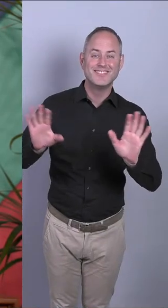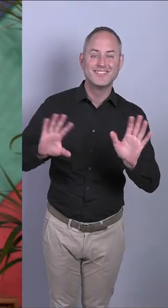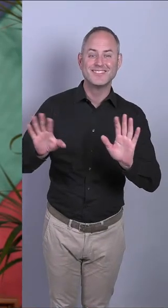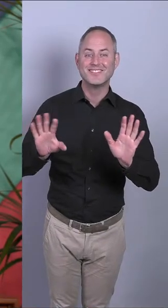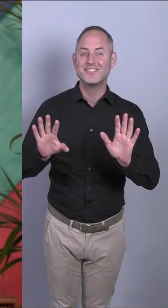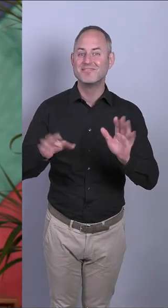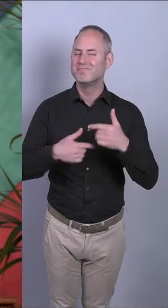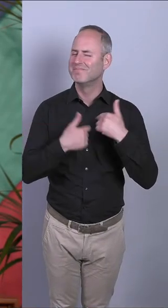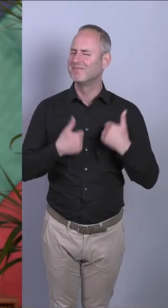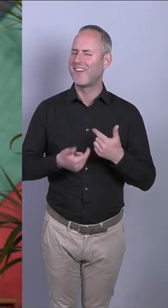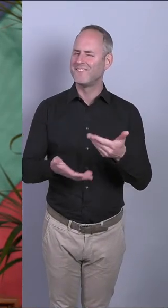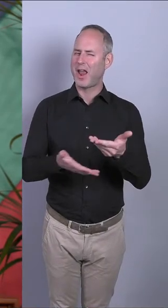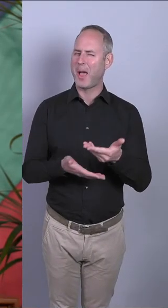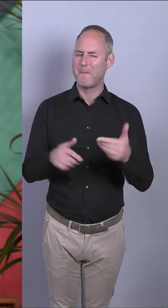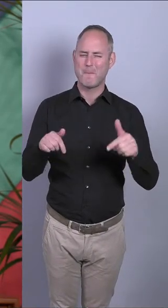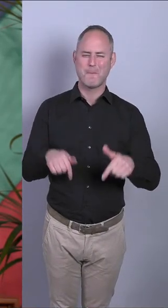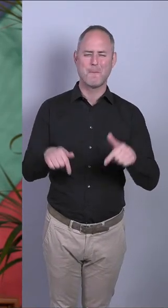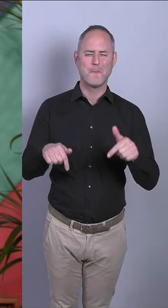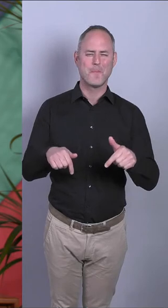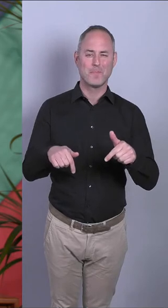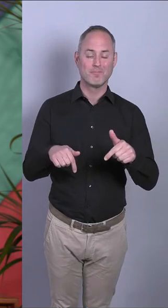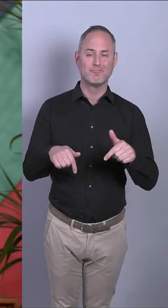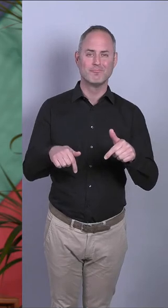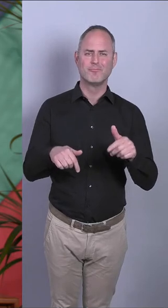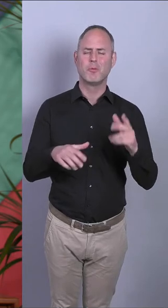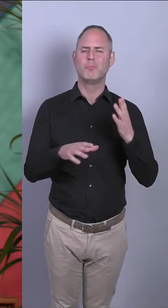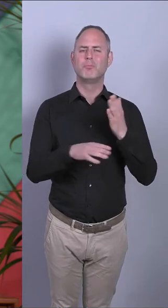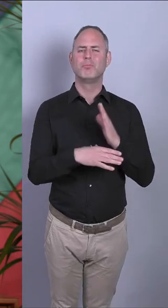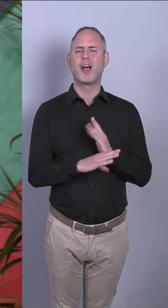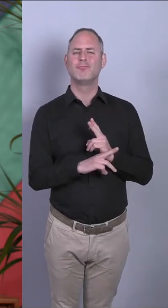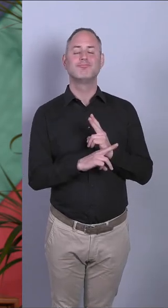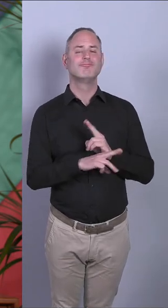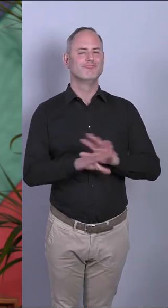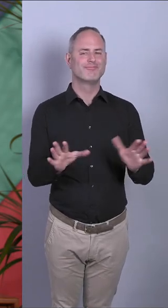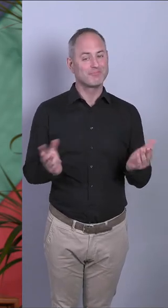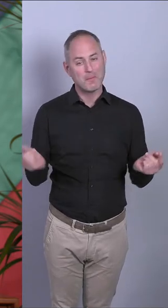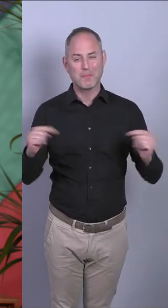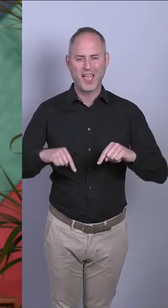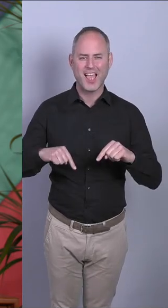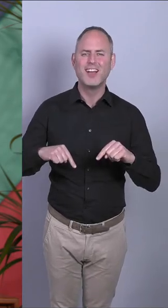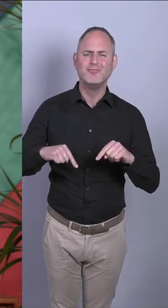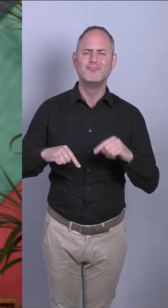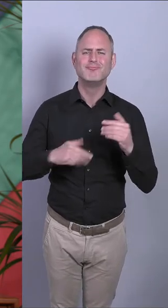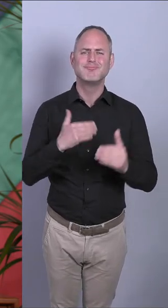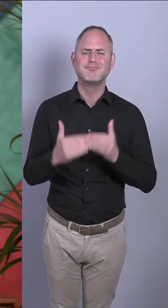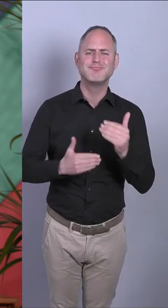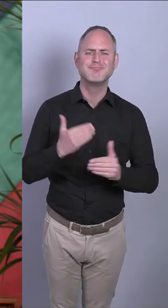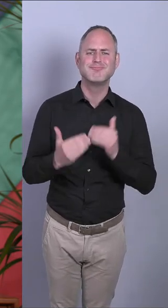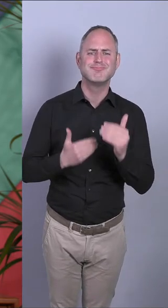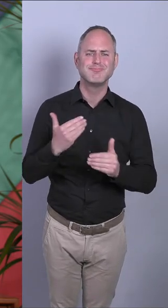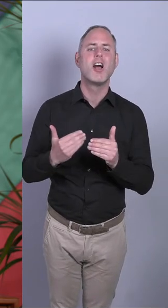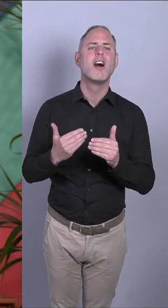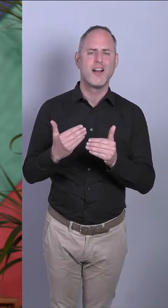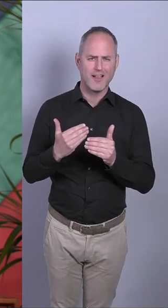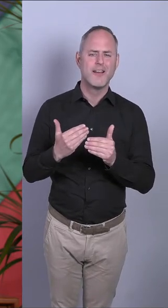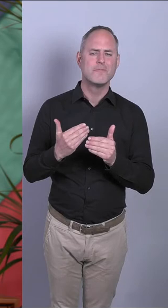Hello and welcome back. And you may have noticed the pause was a bit longer.